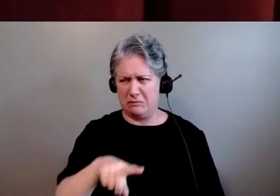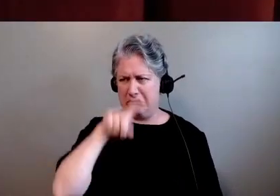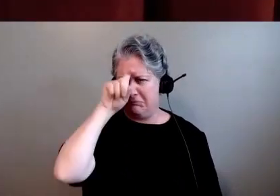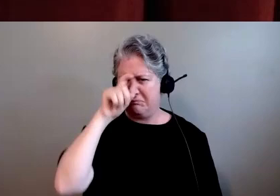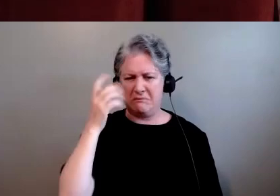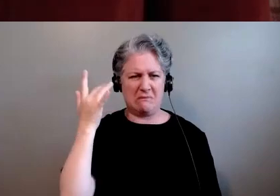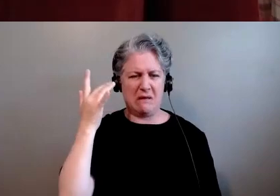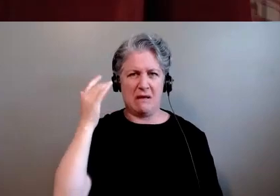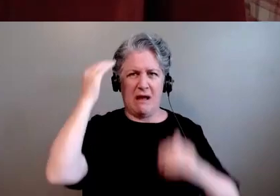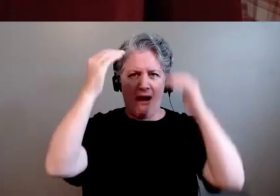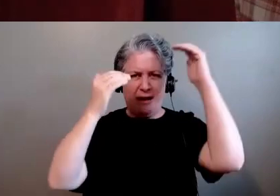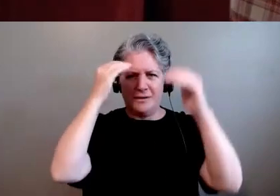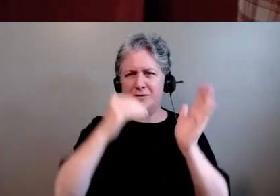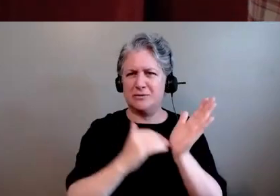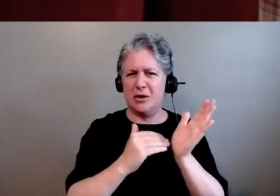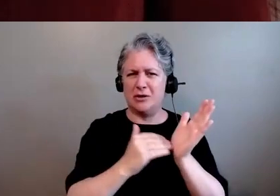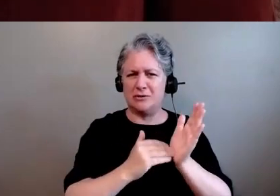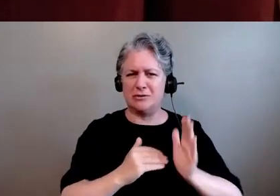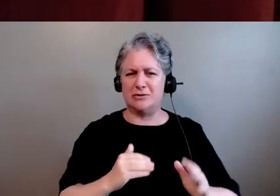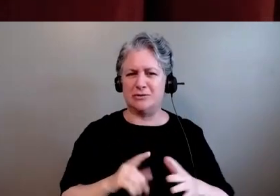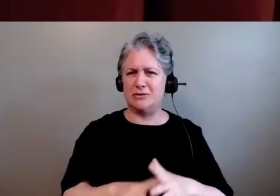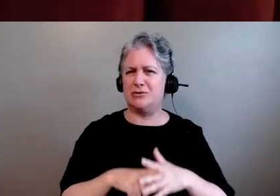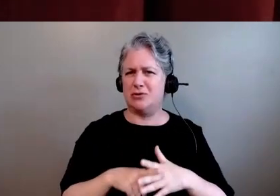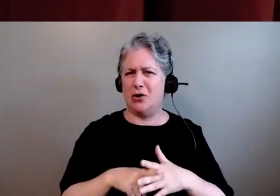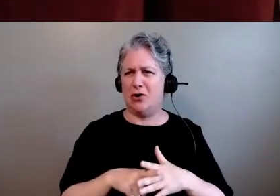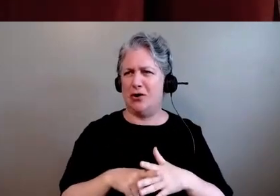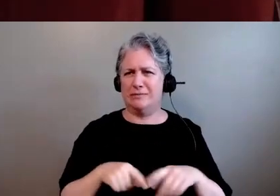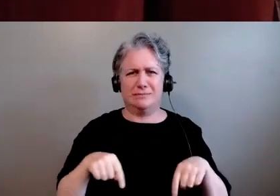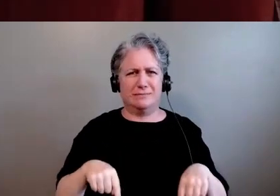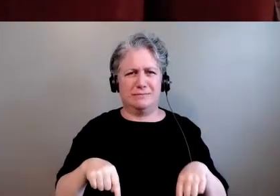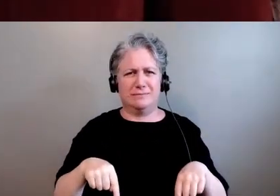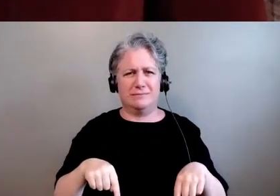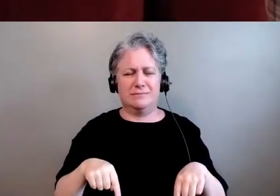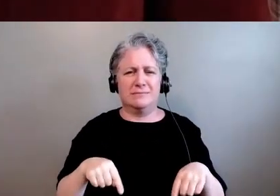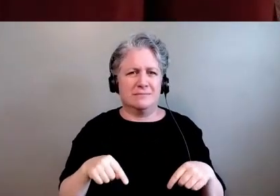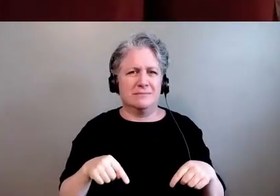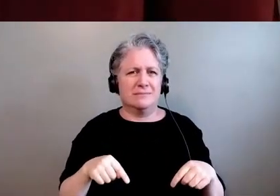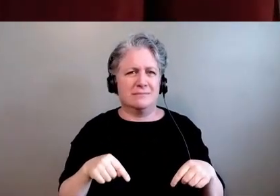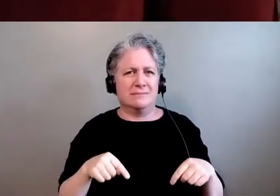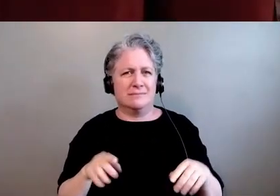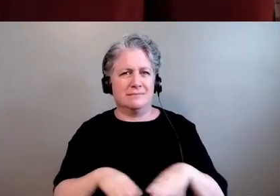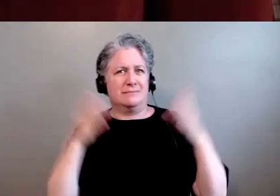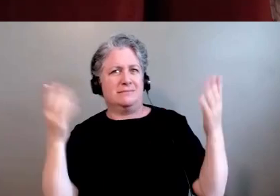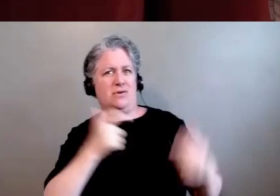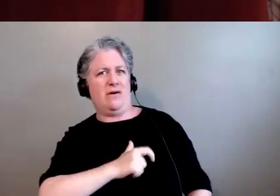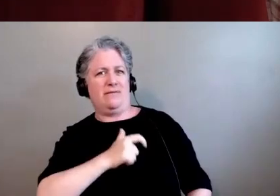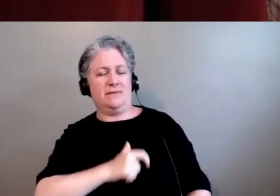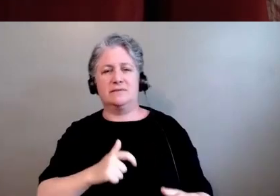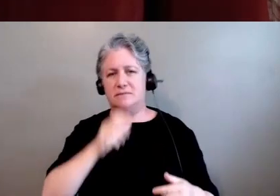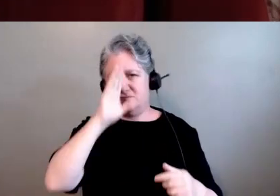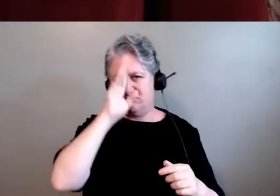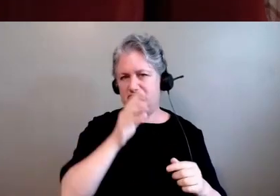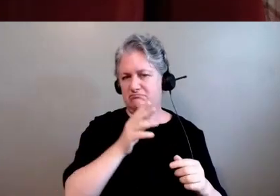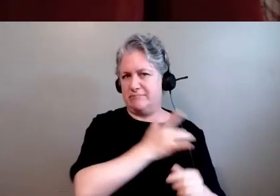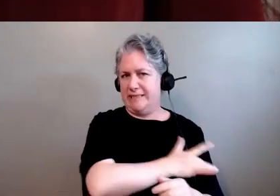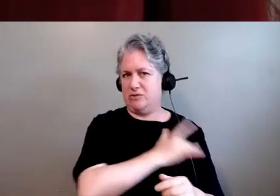an adult doctor is starting off this great day for you. And really what my job is,